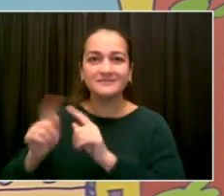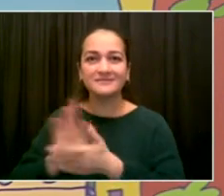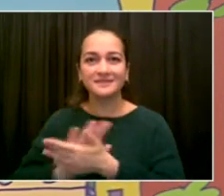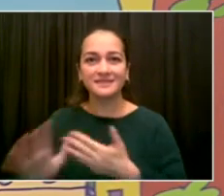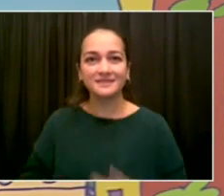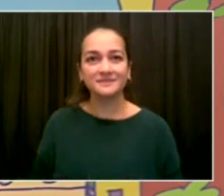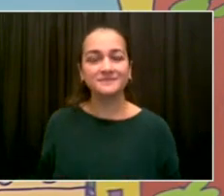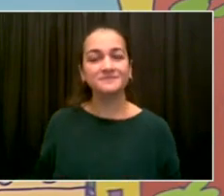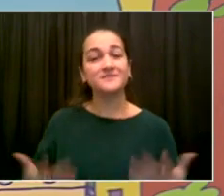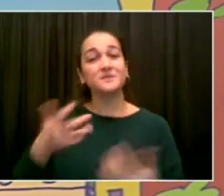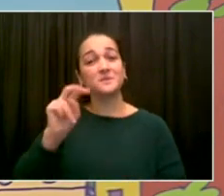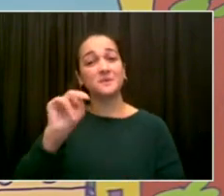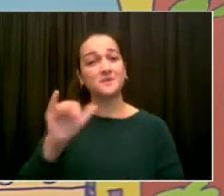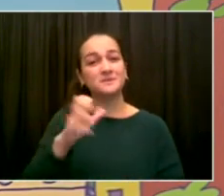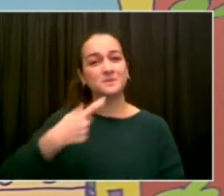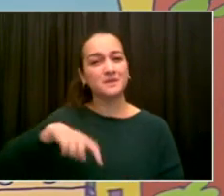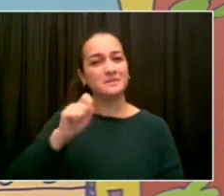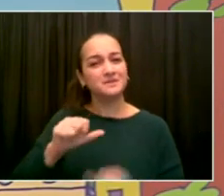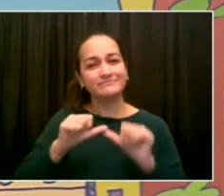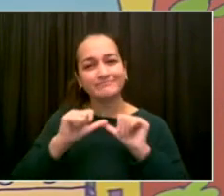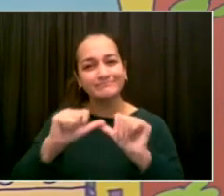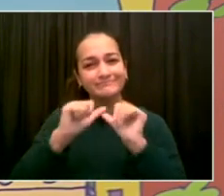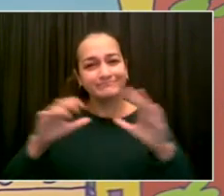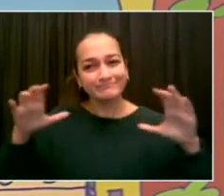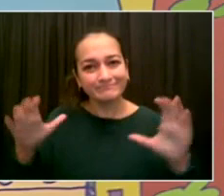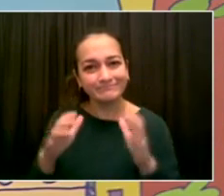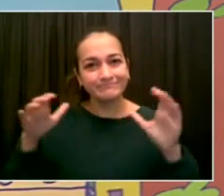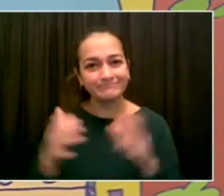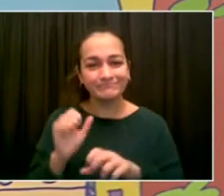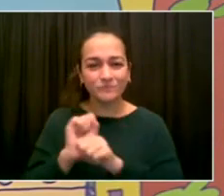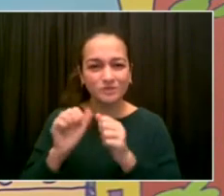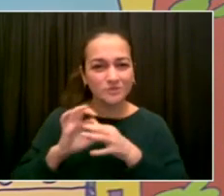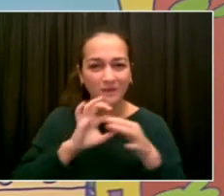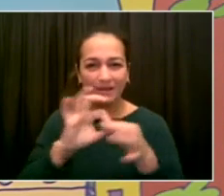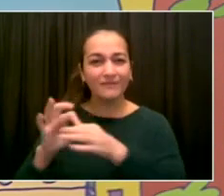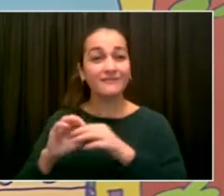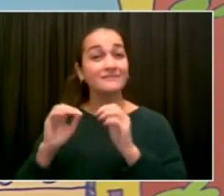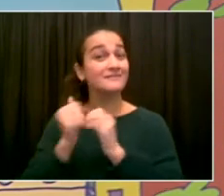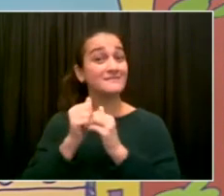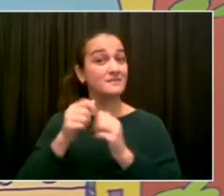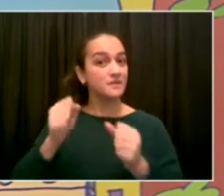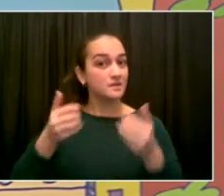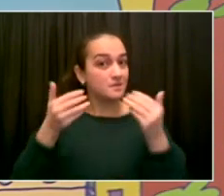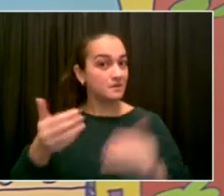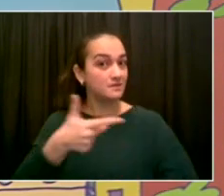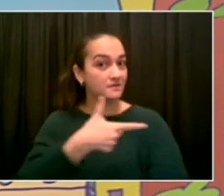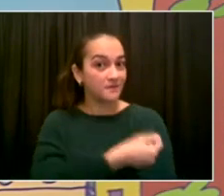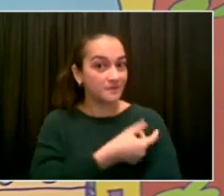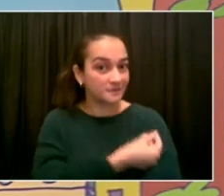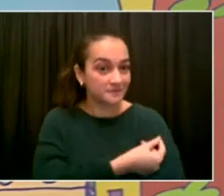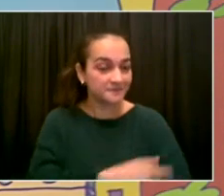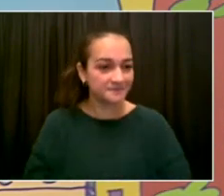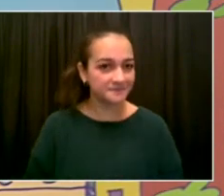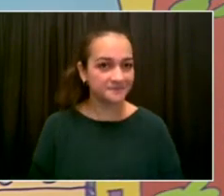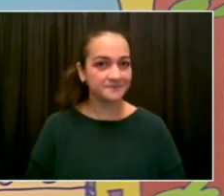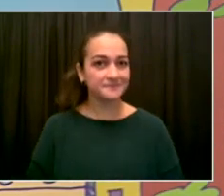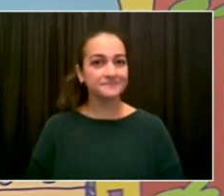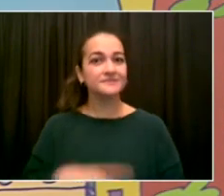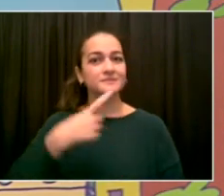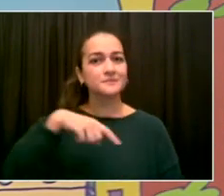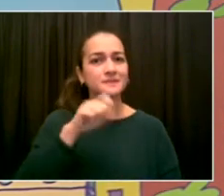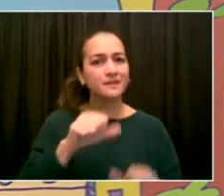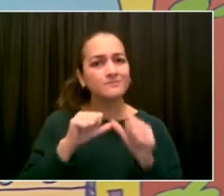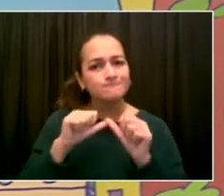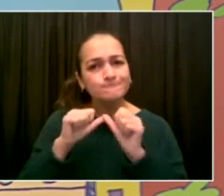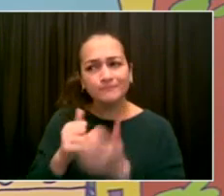New Yorker, help a young person. Participate in these amazing efforts to support and uplift our young people. We are the greatest city in the world, but we're going to be even